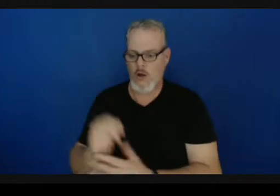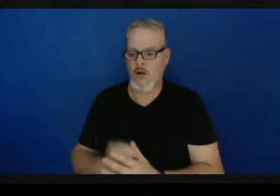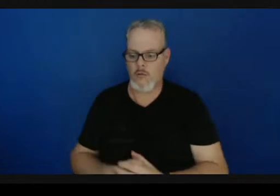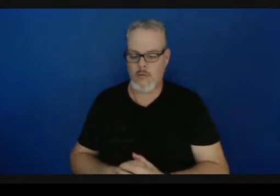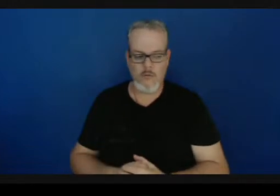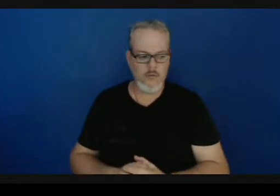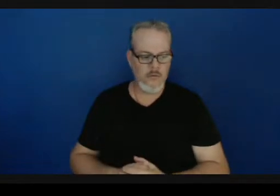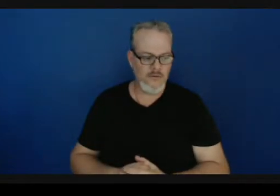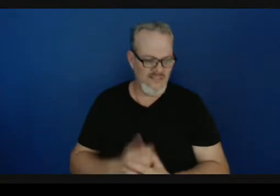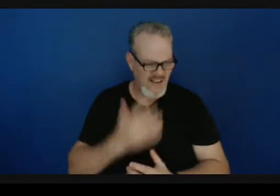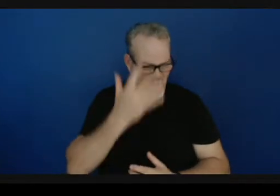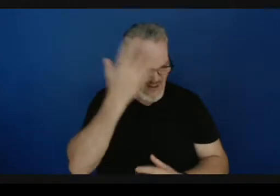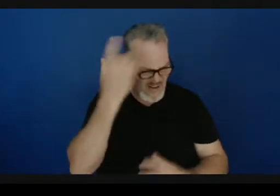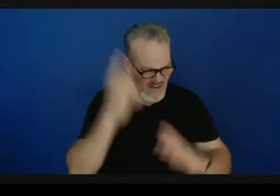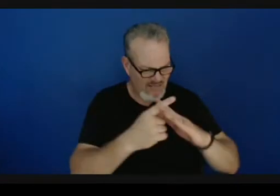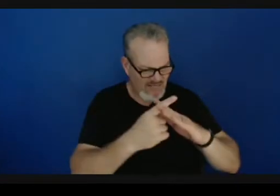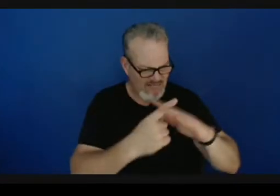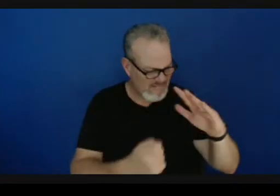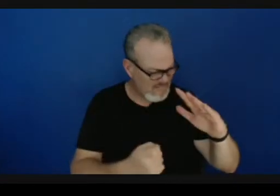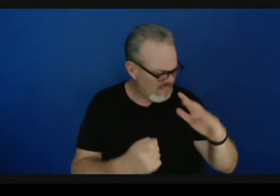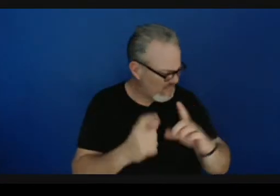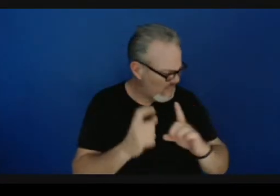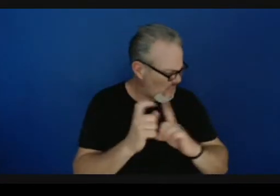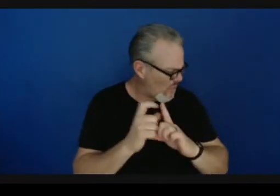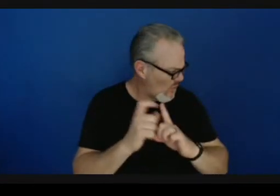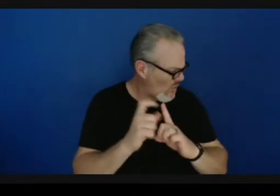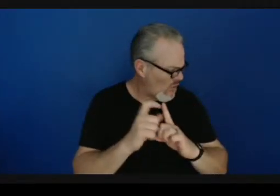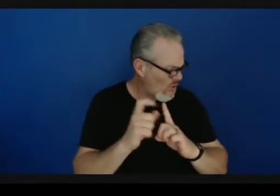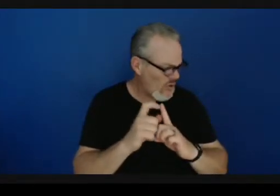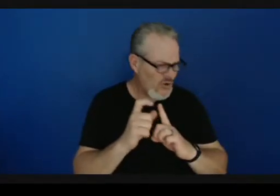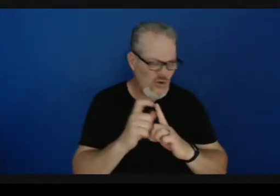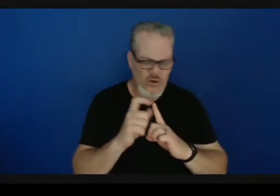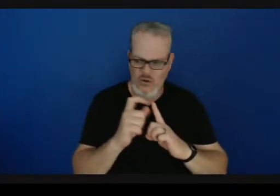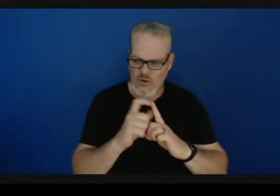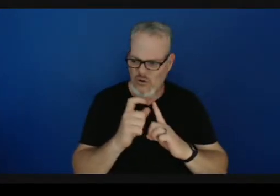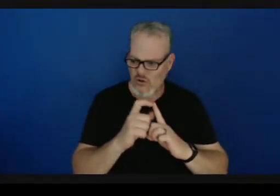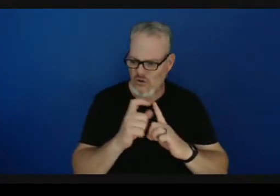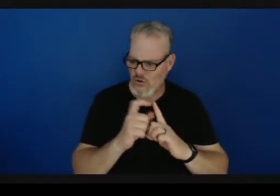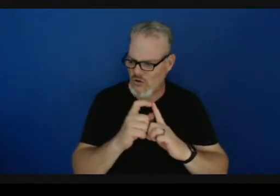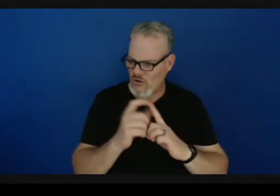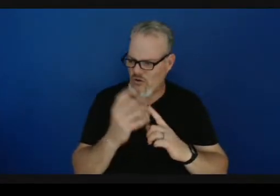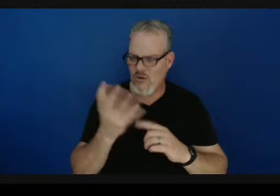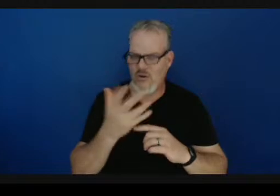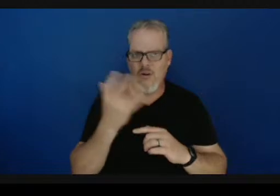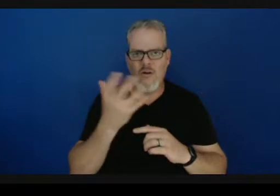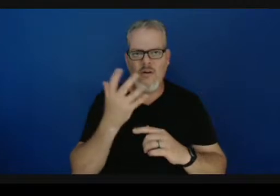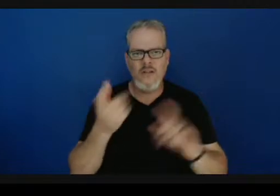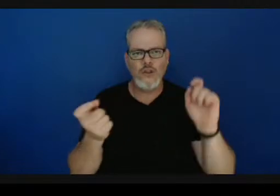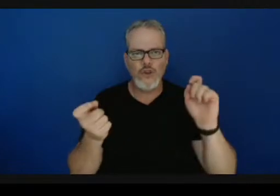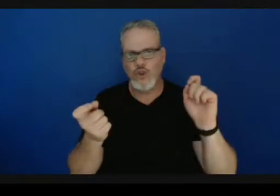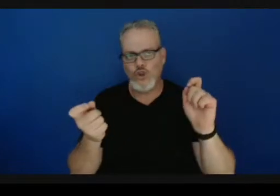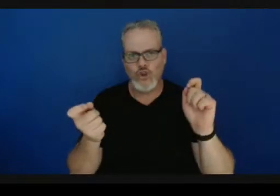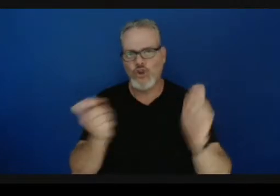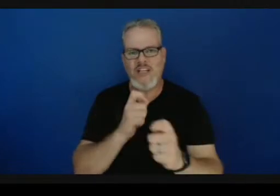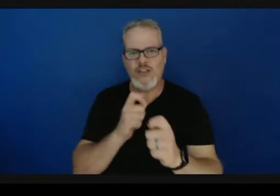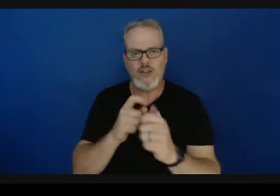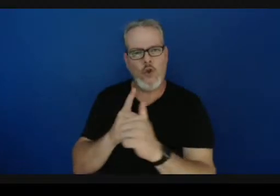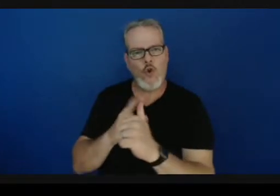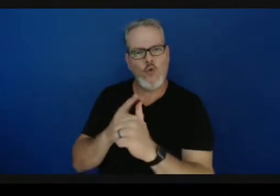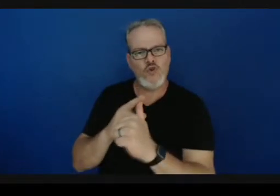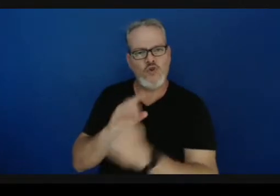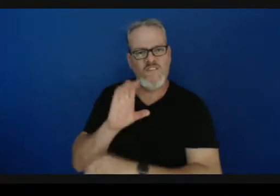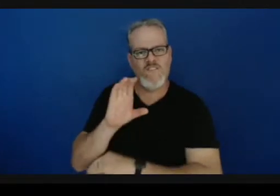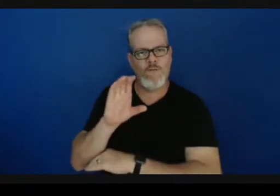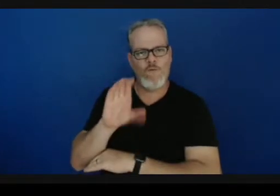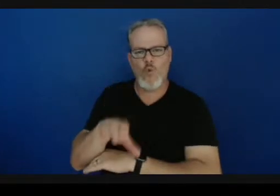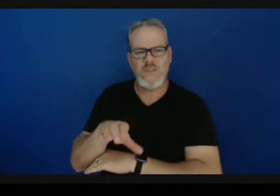I forget the term now, but when you have one earthquake and then change the regional forces and then cause another earthquake to happen, not as an aftershock in that same